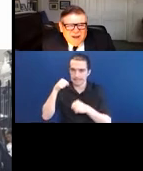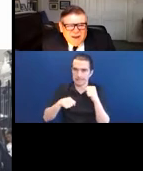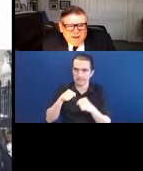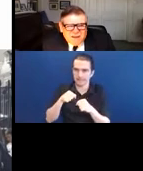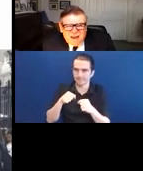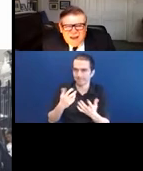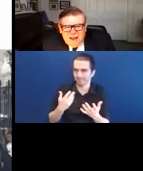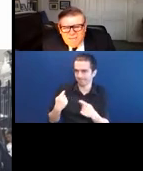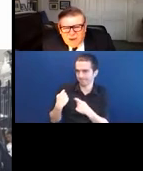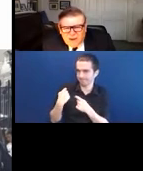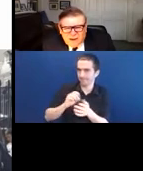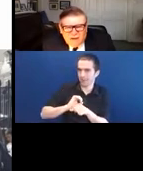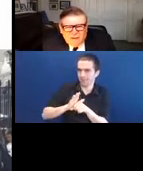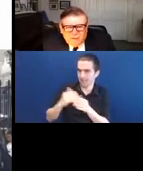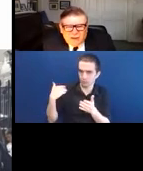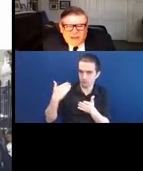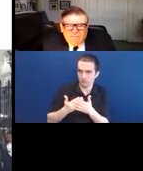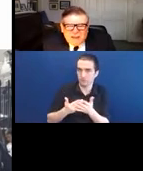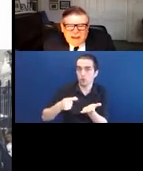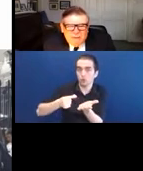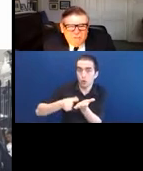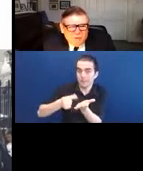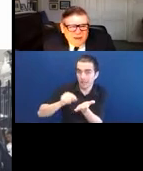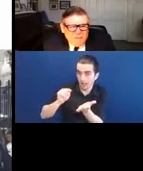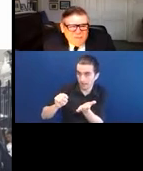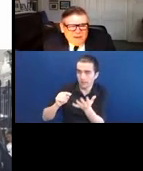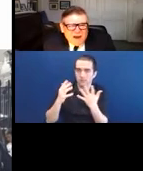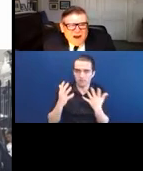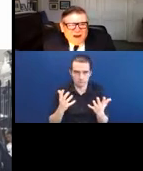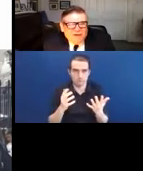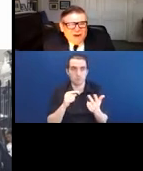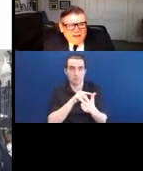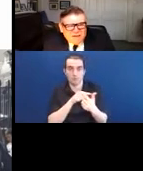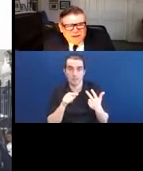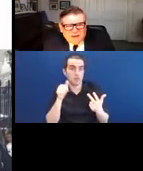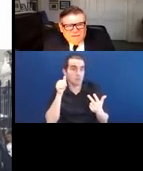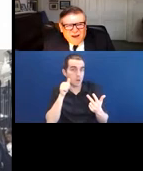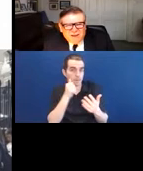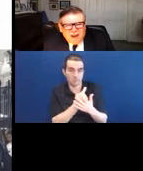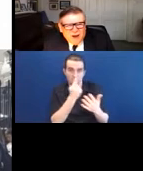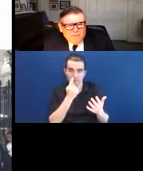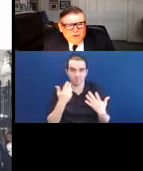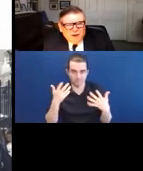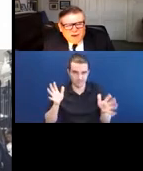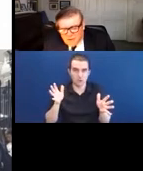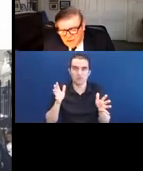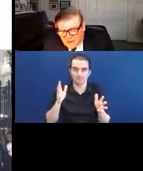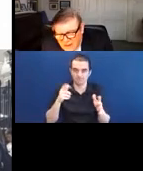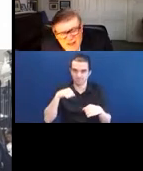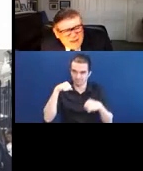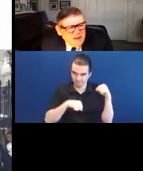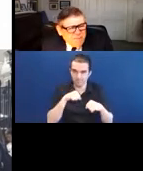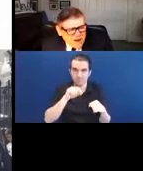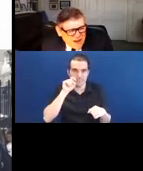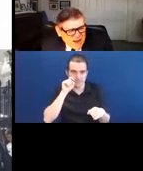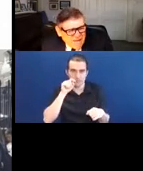gender-based violence because of COVID. 47% reported their members are at greater risk of violence at home or in the community.